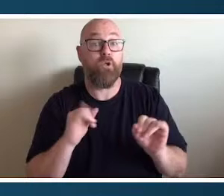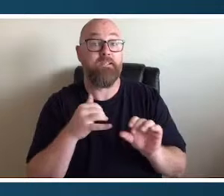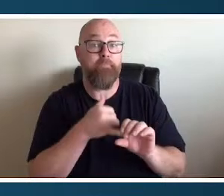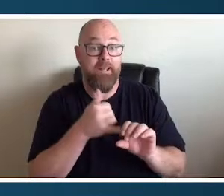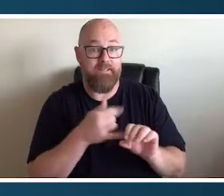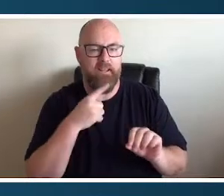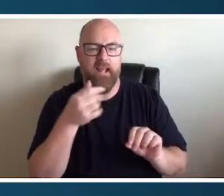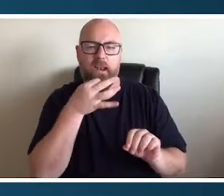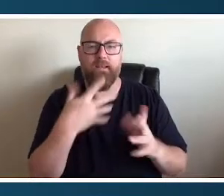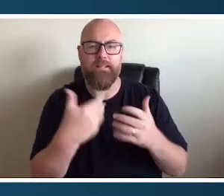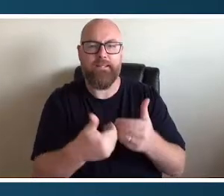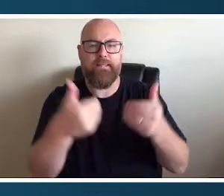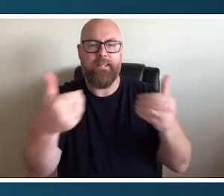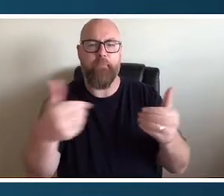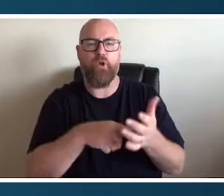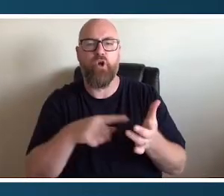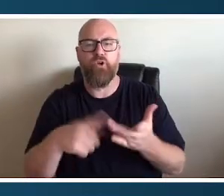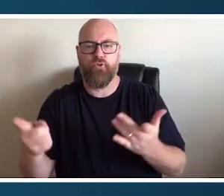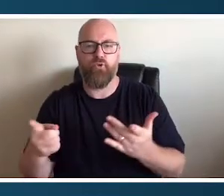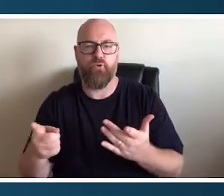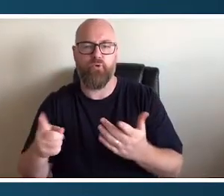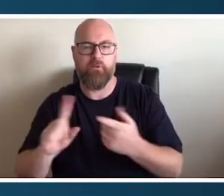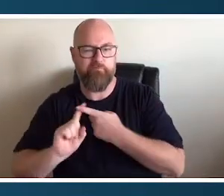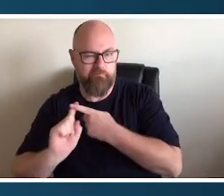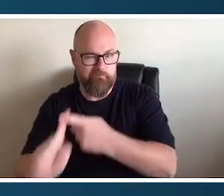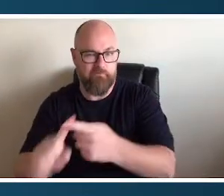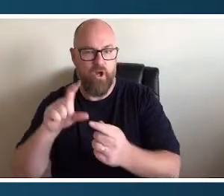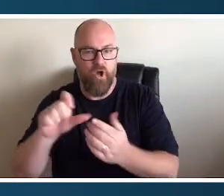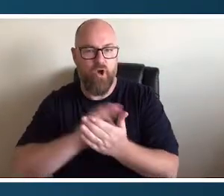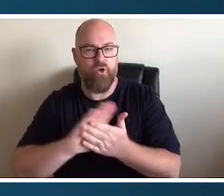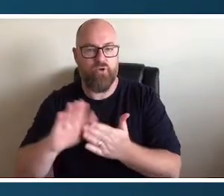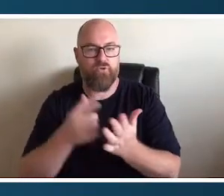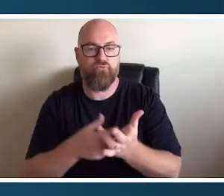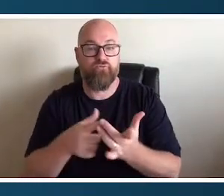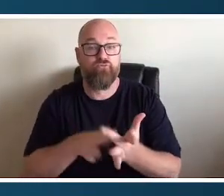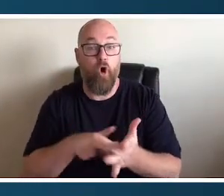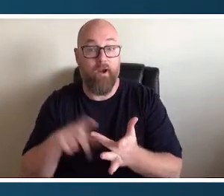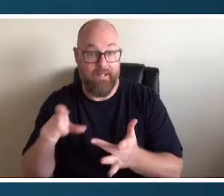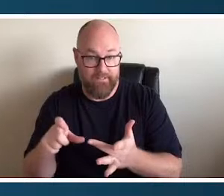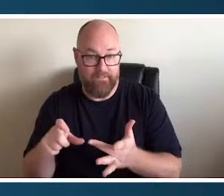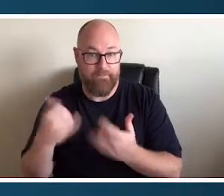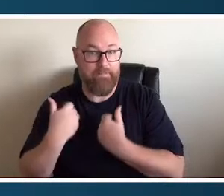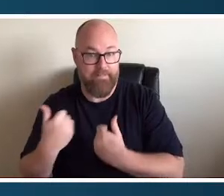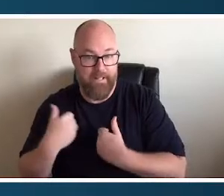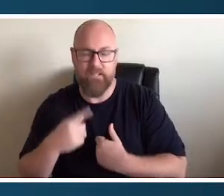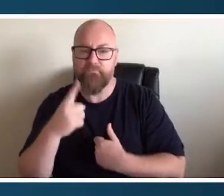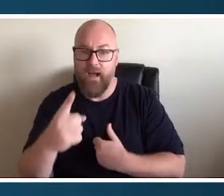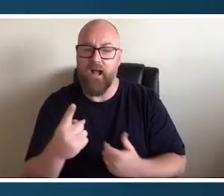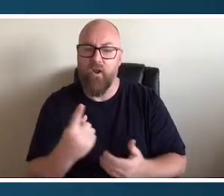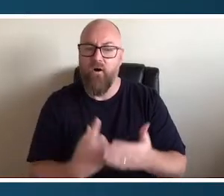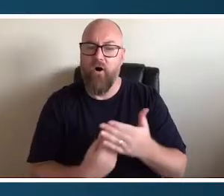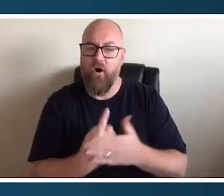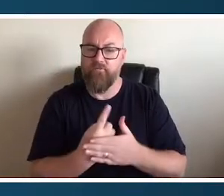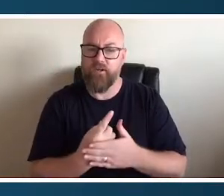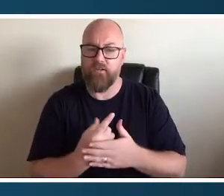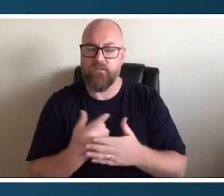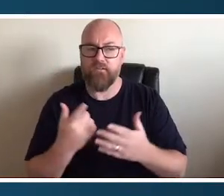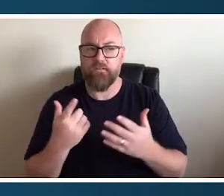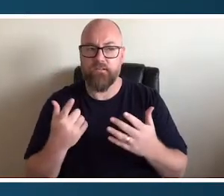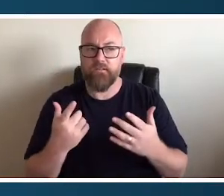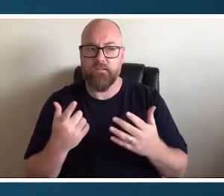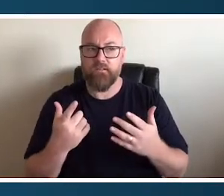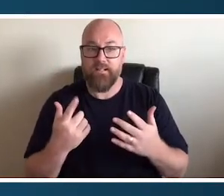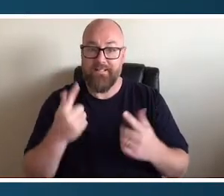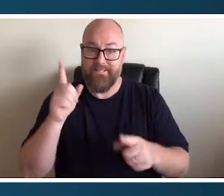from the chronic disease management community, and there's often a gulf between. But by